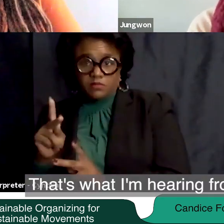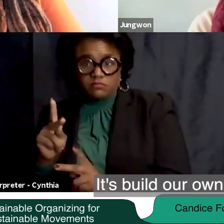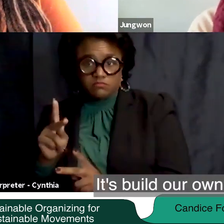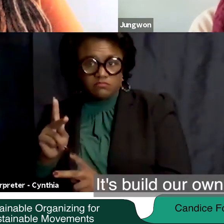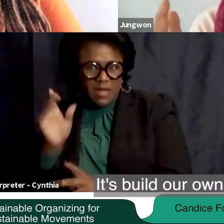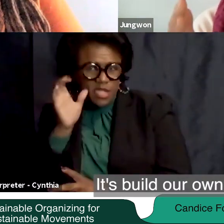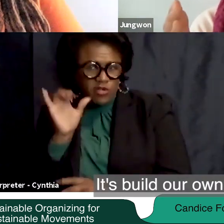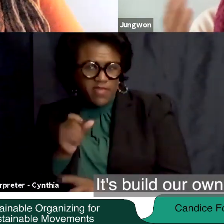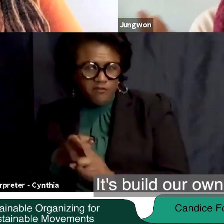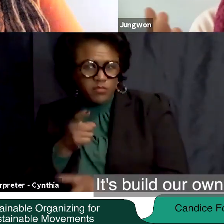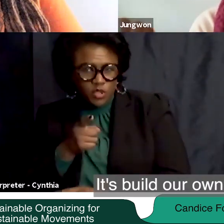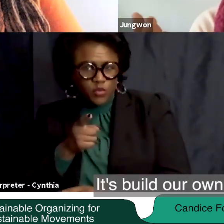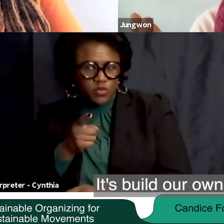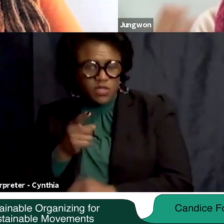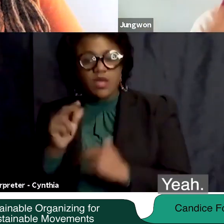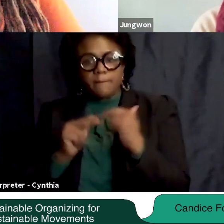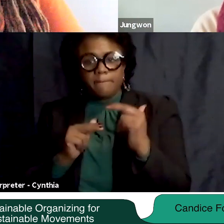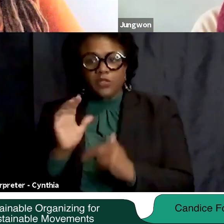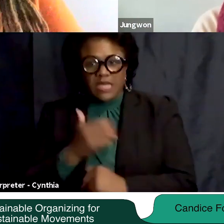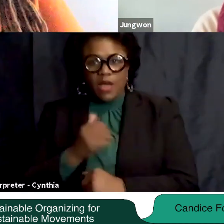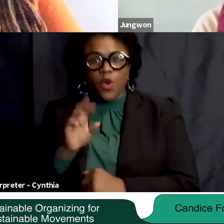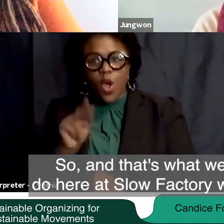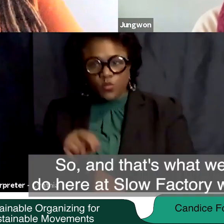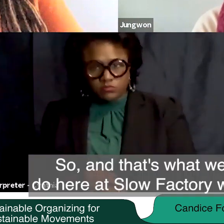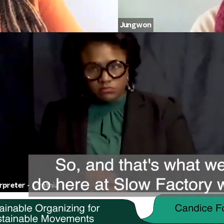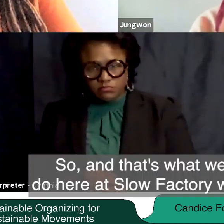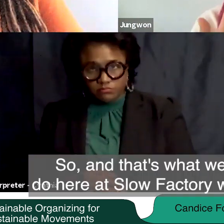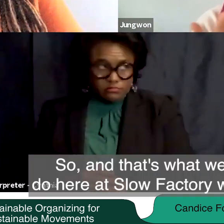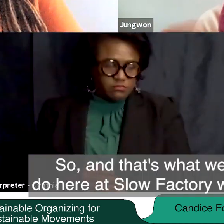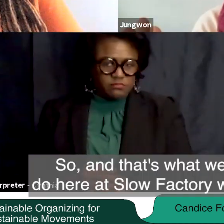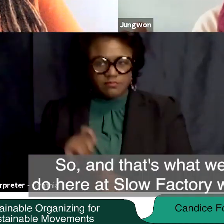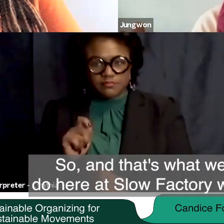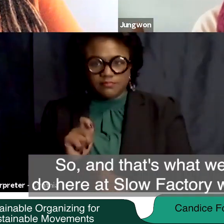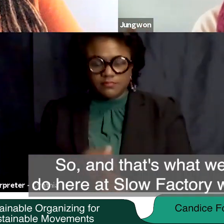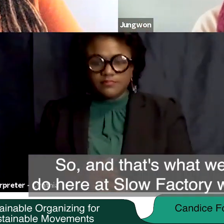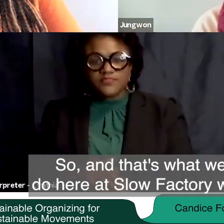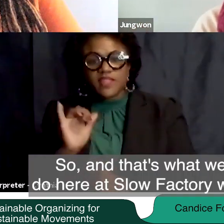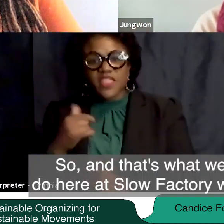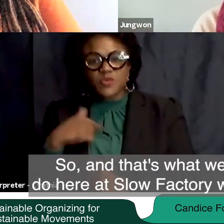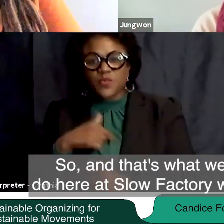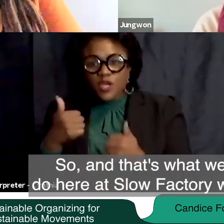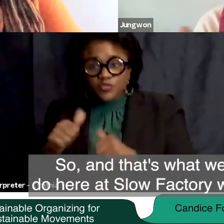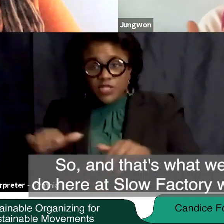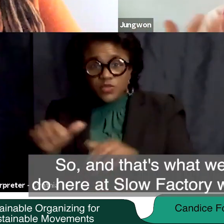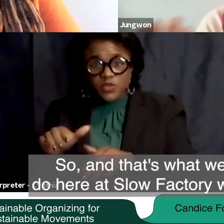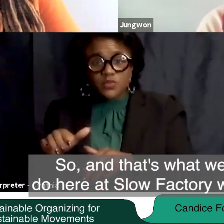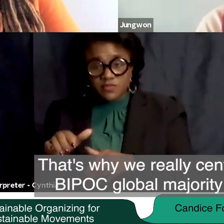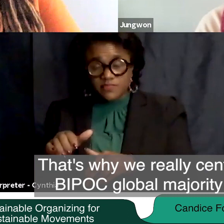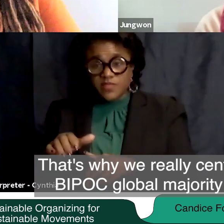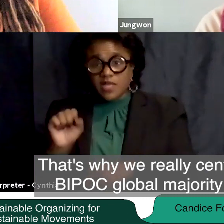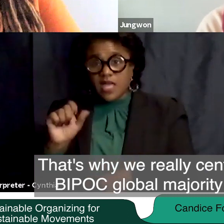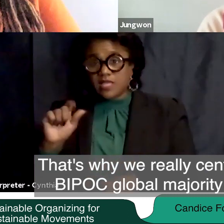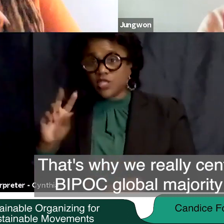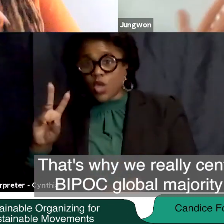you as well. It's build our own thing. Yeah. And that's what we're trying to do here at Slow Factory with Open